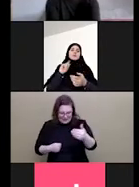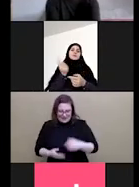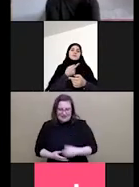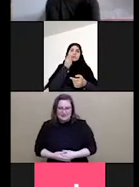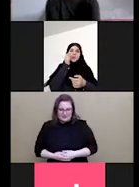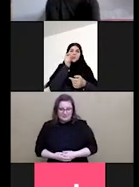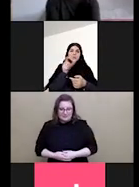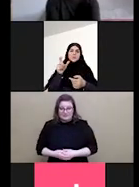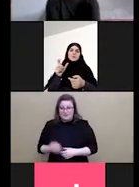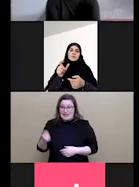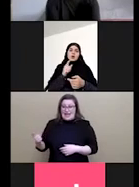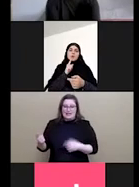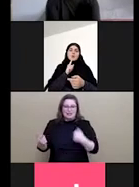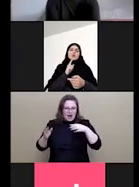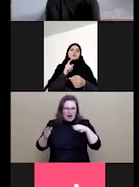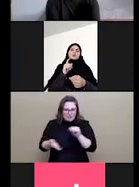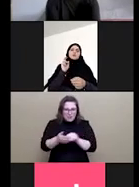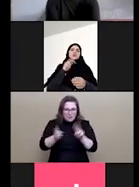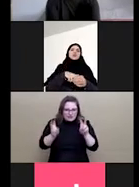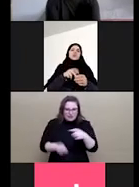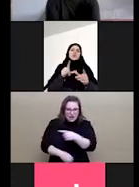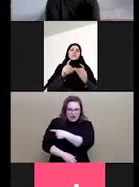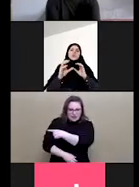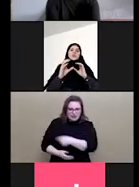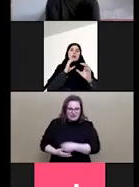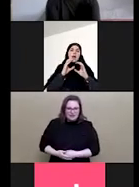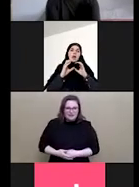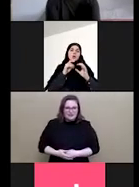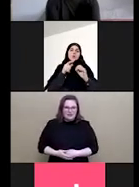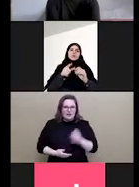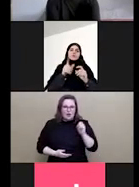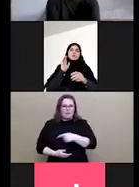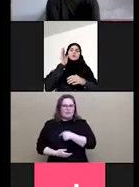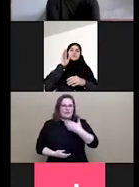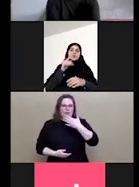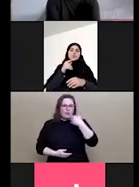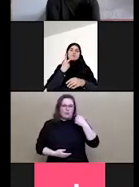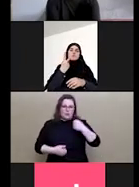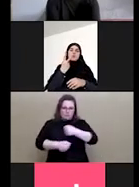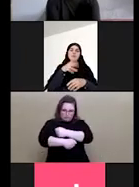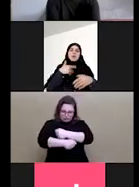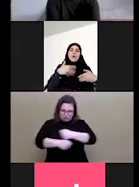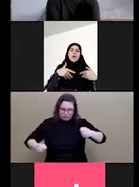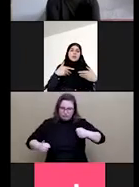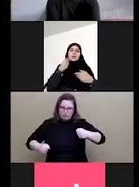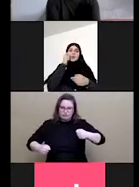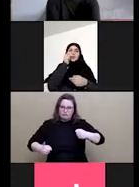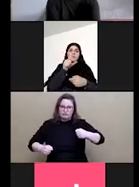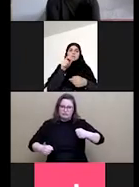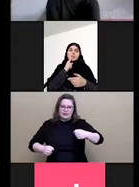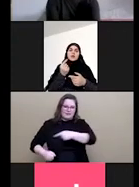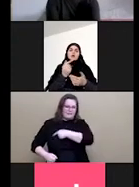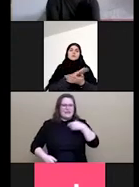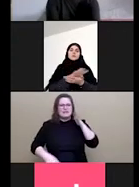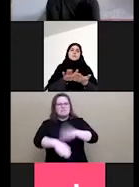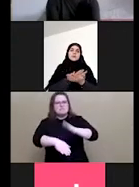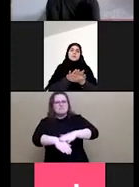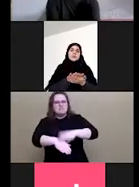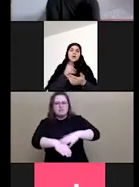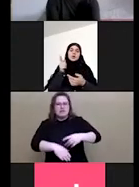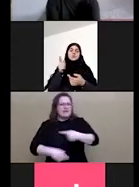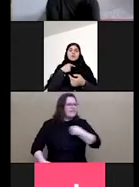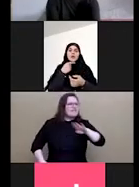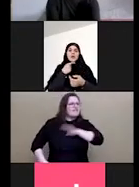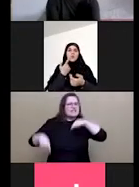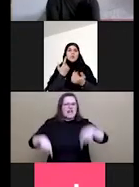I even put the quote here, "If we don't impose ourselves in peace building initiatives, no one will even notice that we are not there."